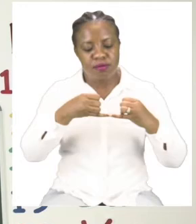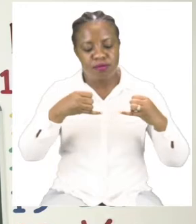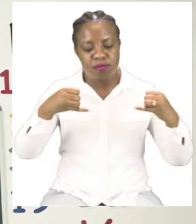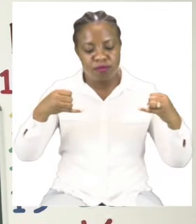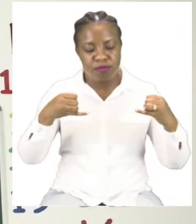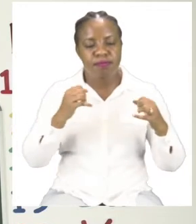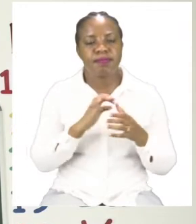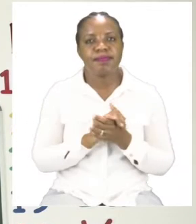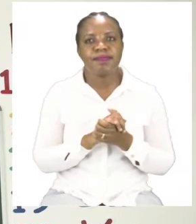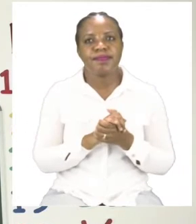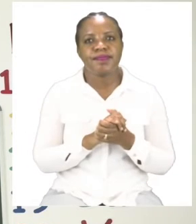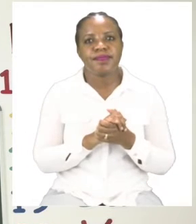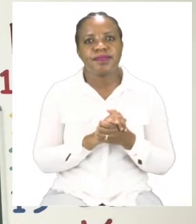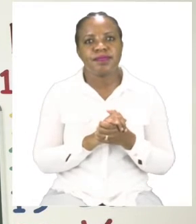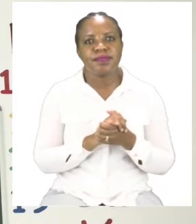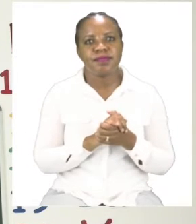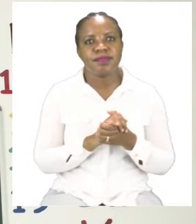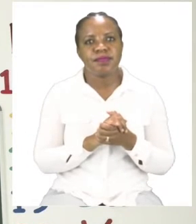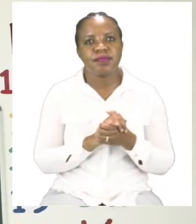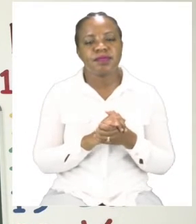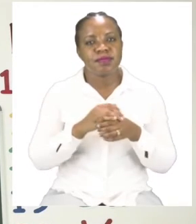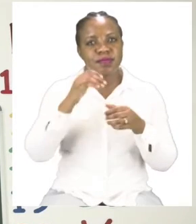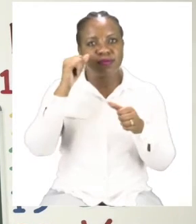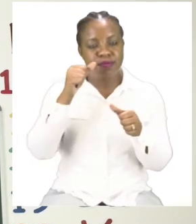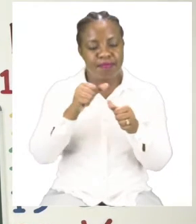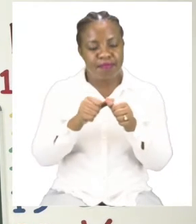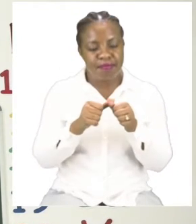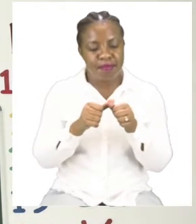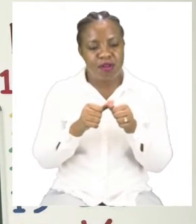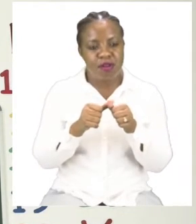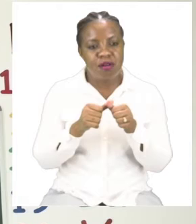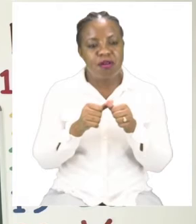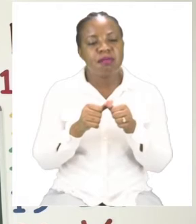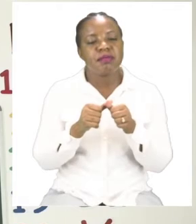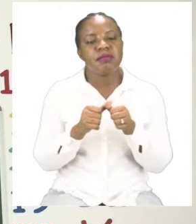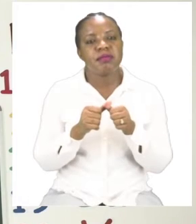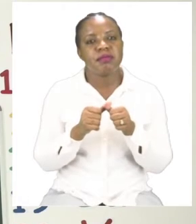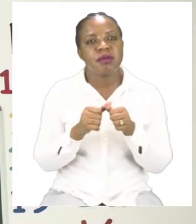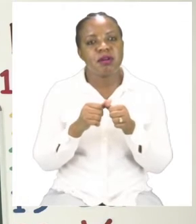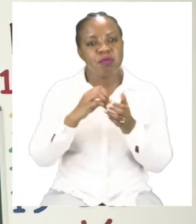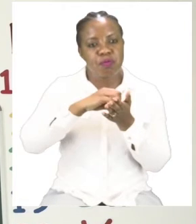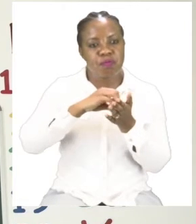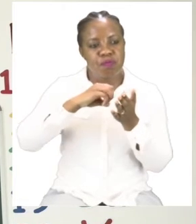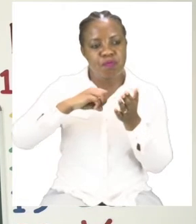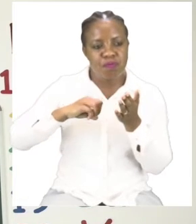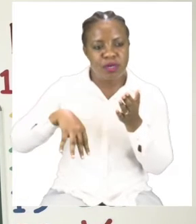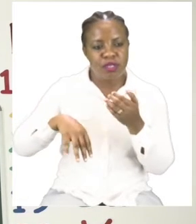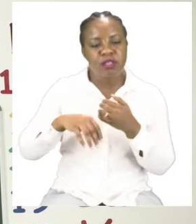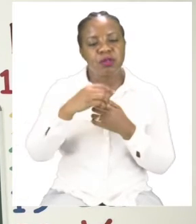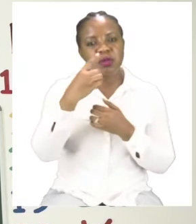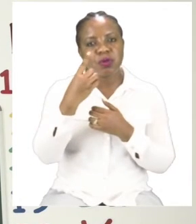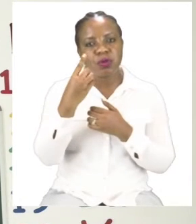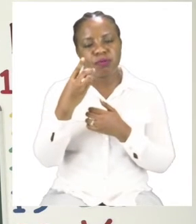Now remember, we are counting backwards when we are subtracting. So, how